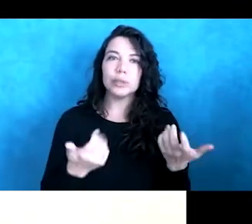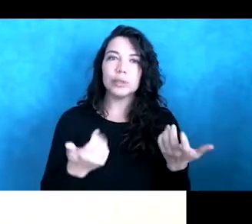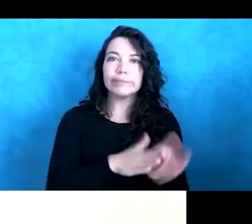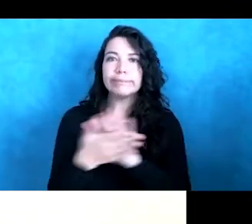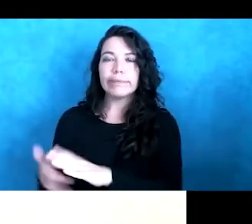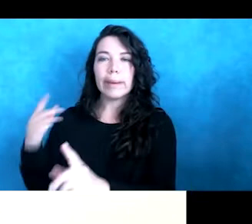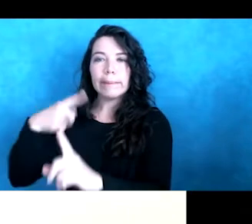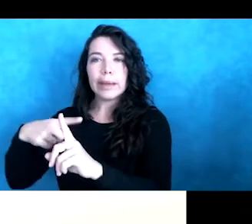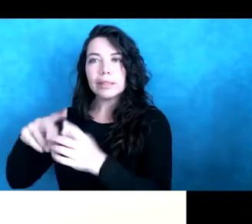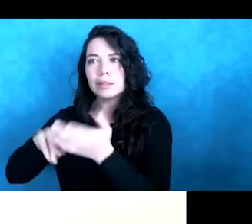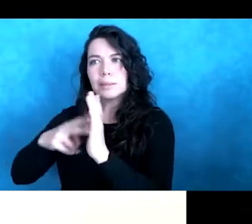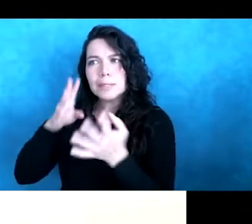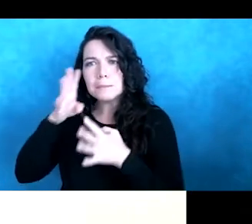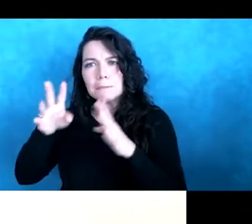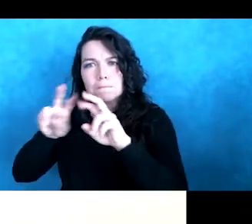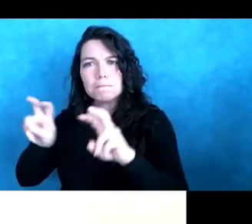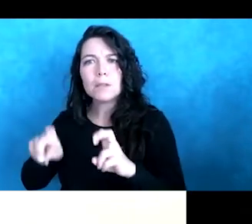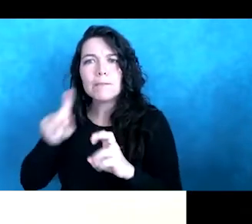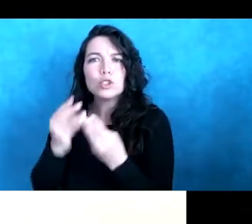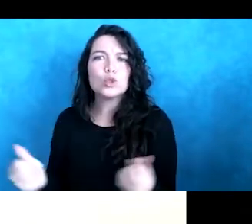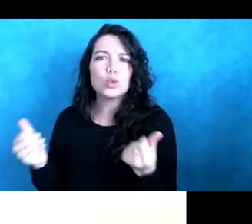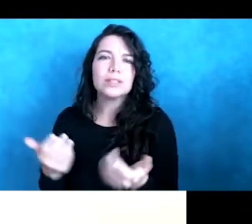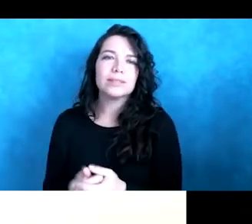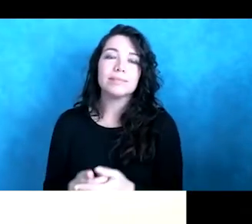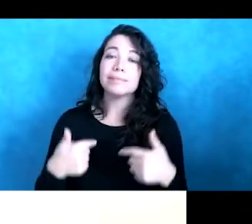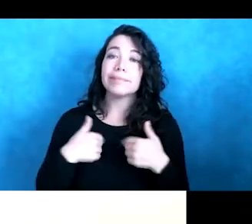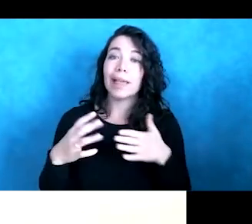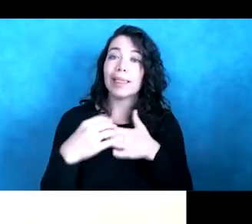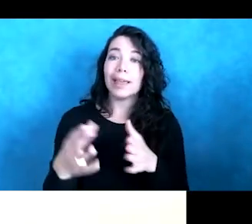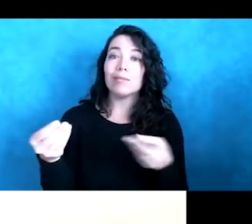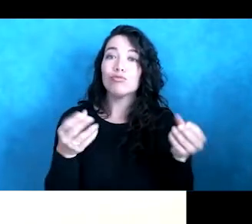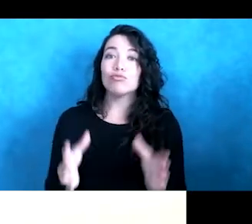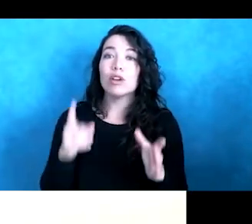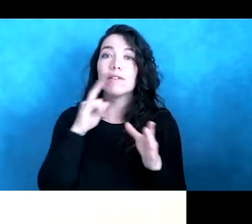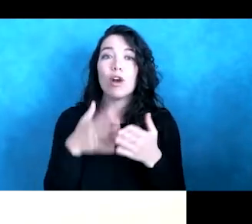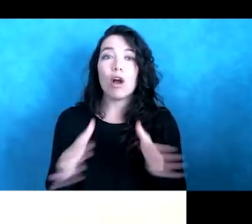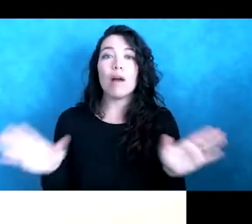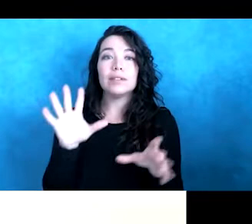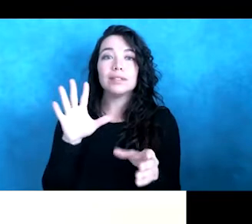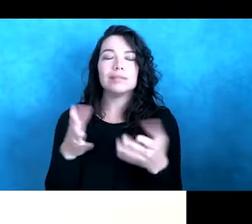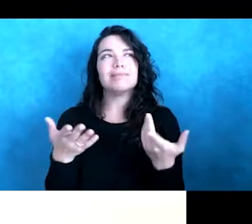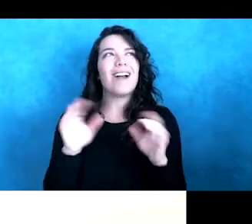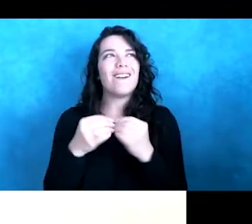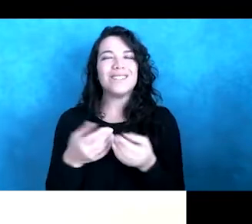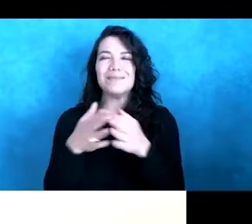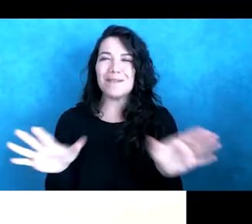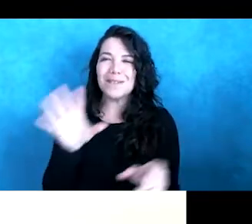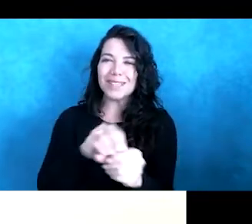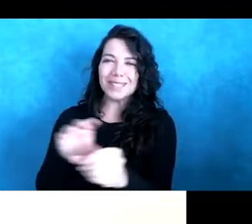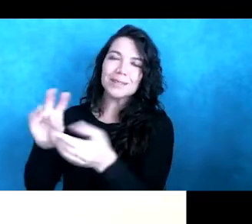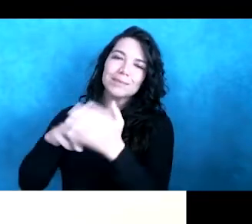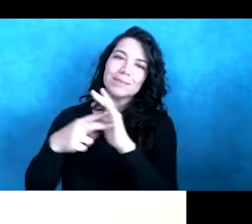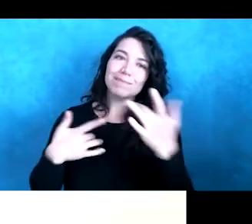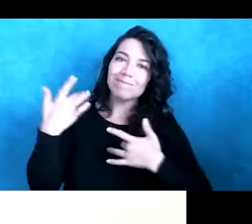solutions. As the youth liaison in the White House Office of Public Engagement, I'm so pleased to support the launch of this mental health and psychosocial